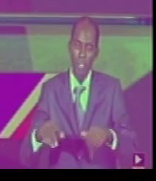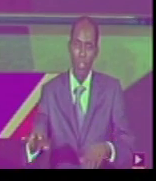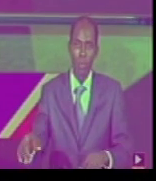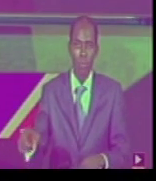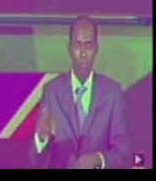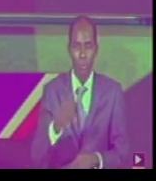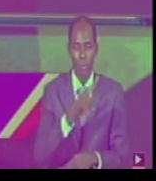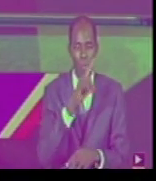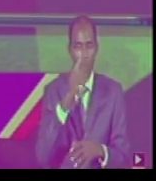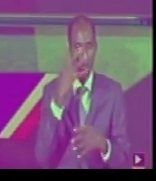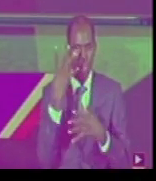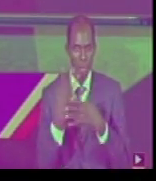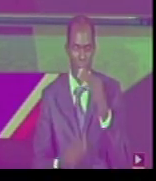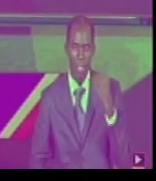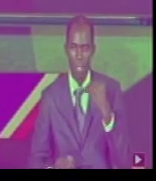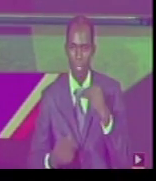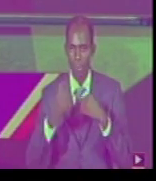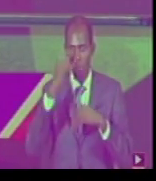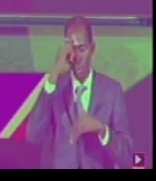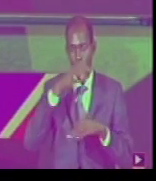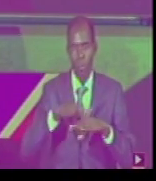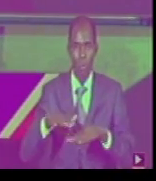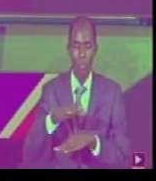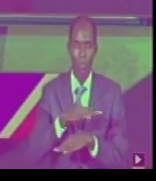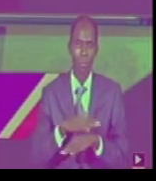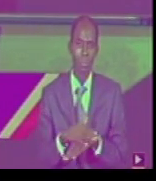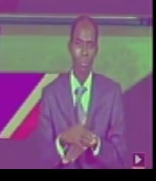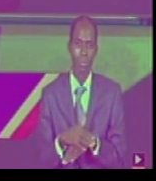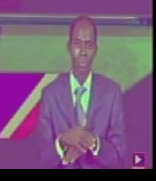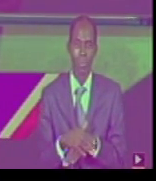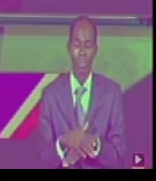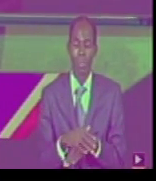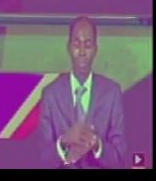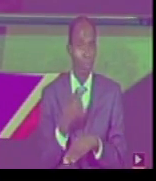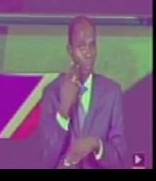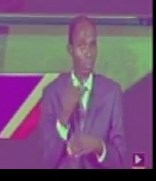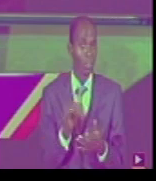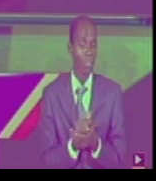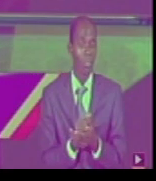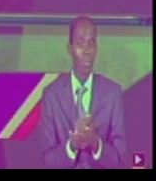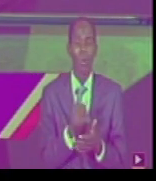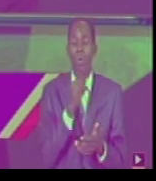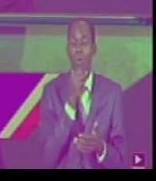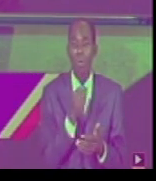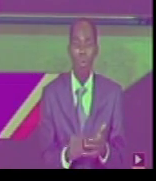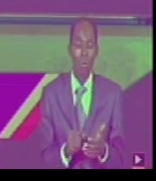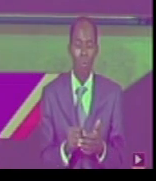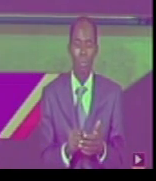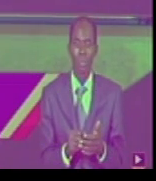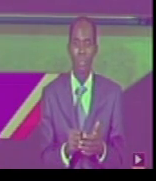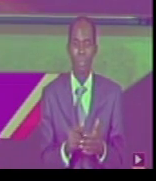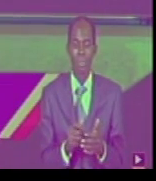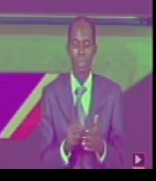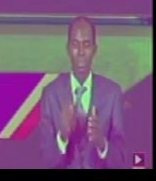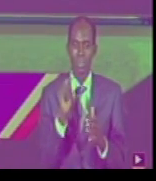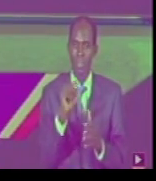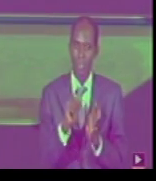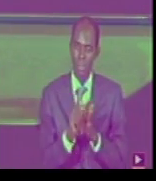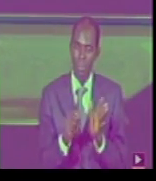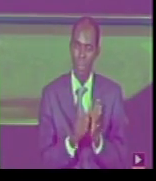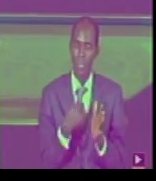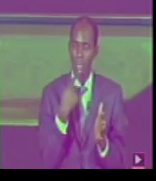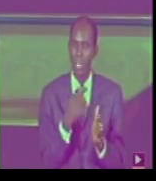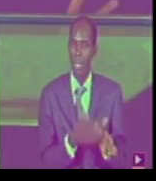wisdom, look at that. Old Testament, ask. And Solomon asked for